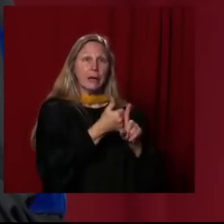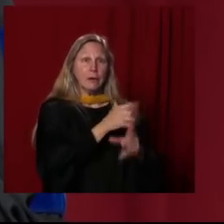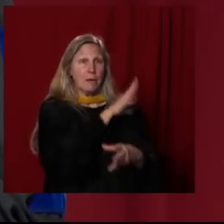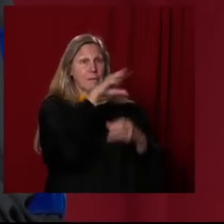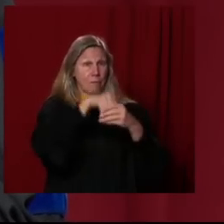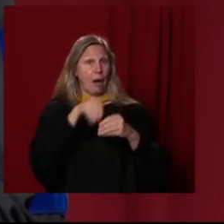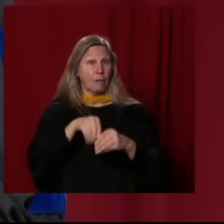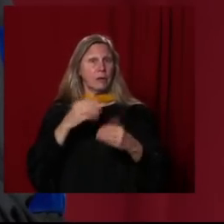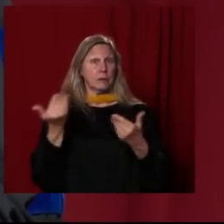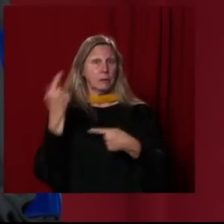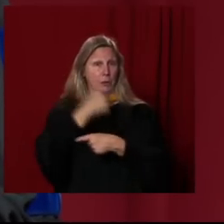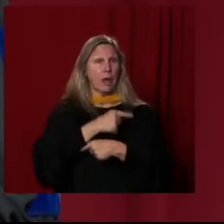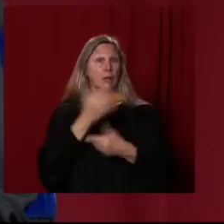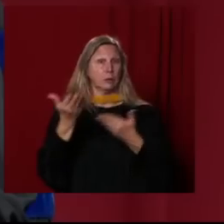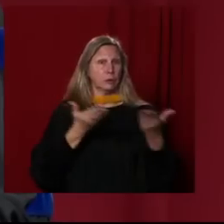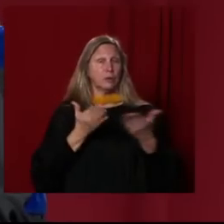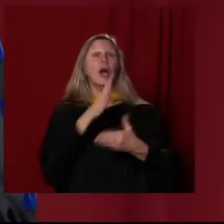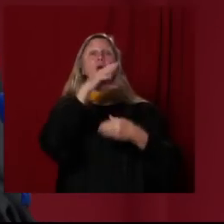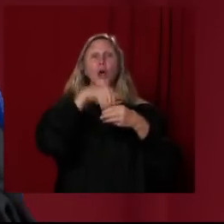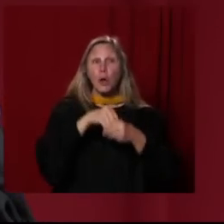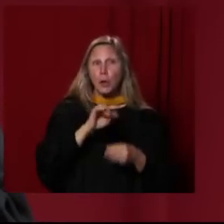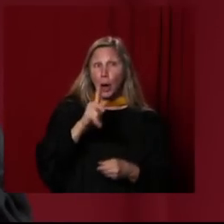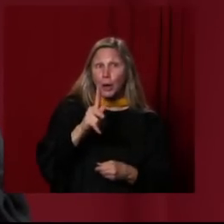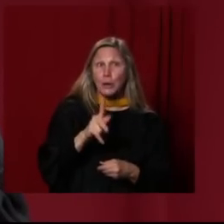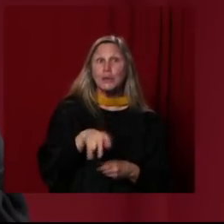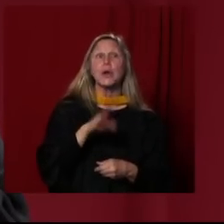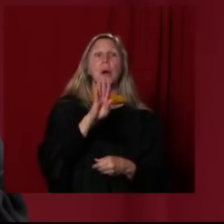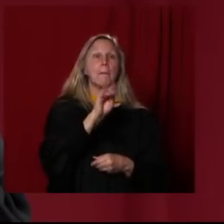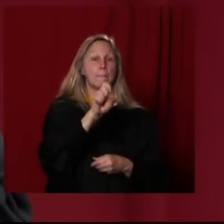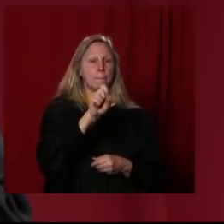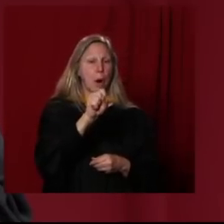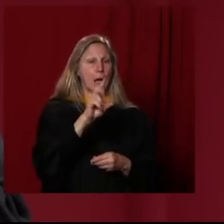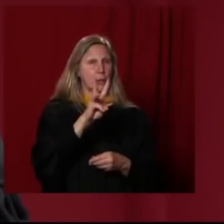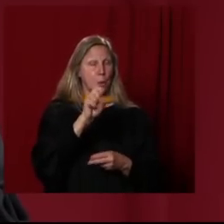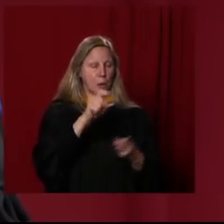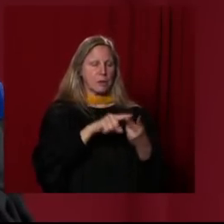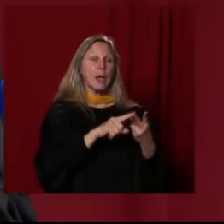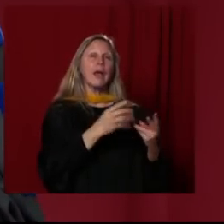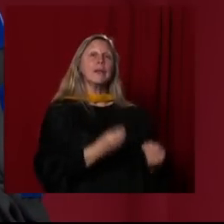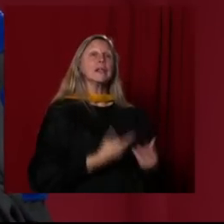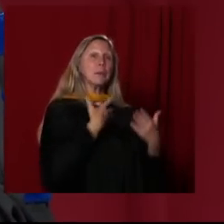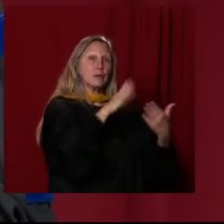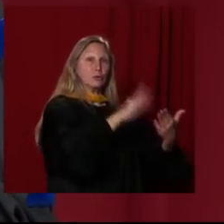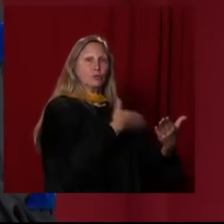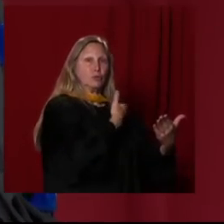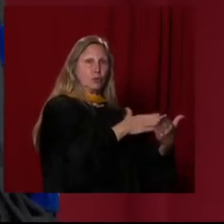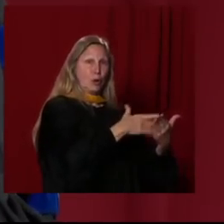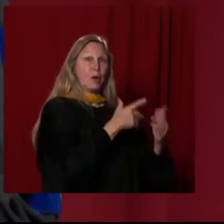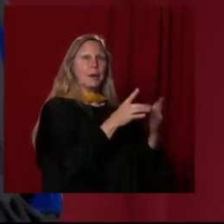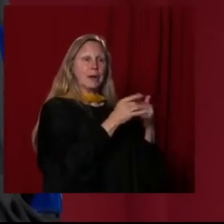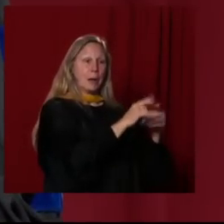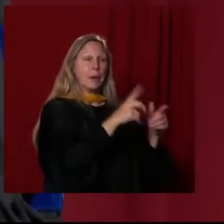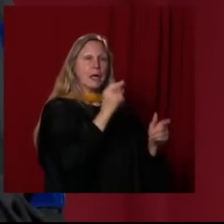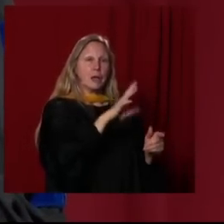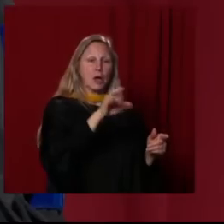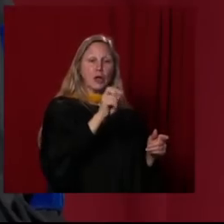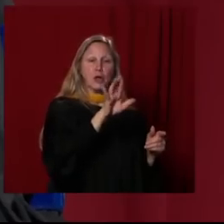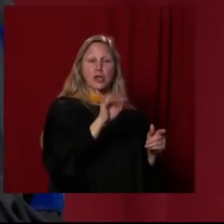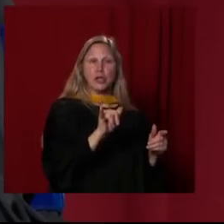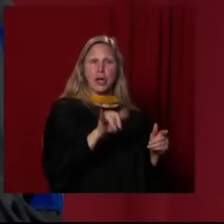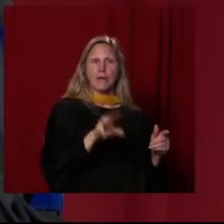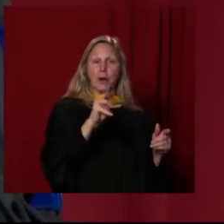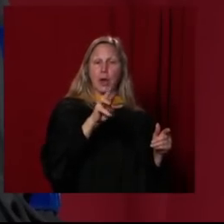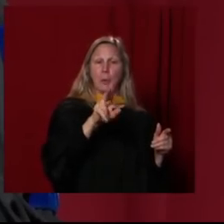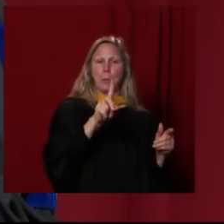today's ceremony, including Arkansas Brass Works and the Inspirational Chorale directed by Dr. Jeffrey